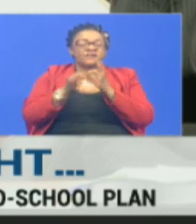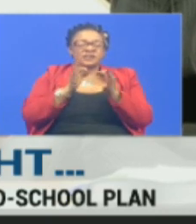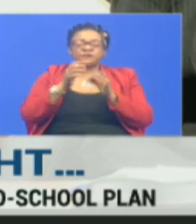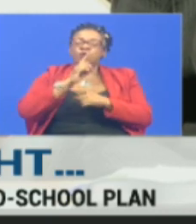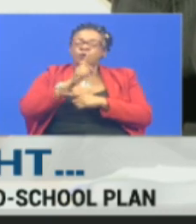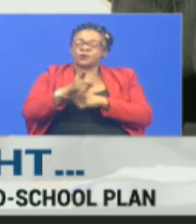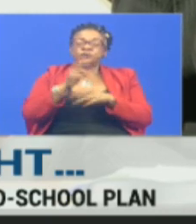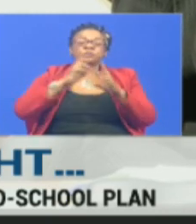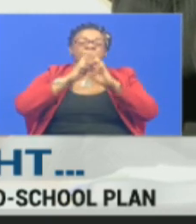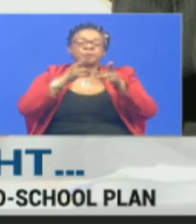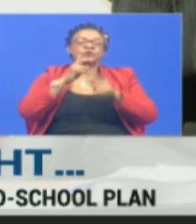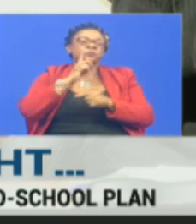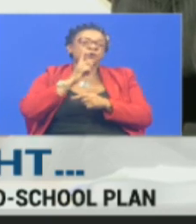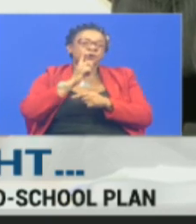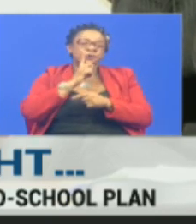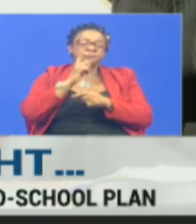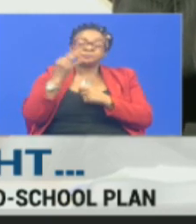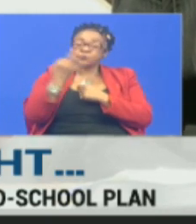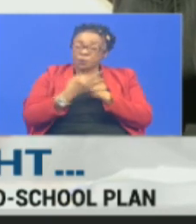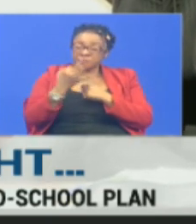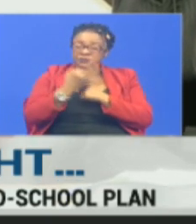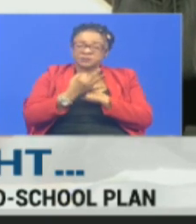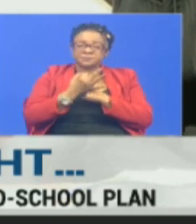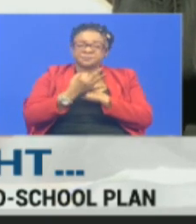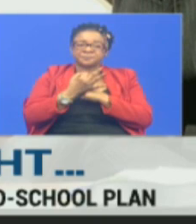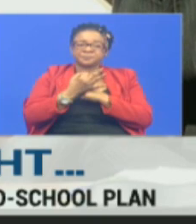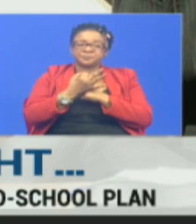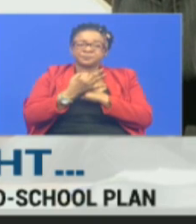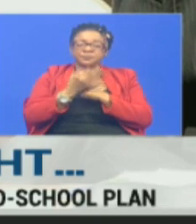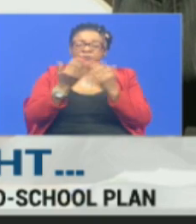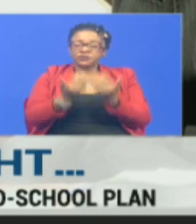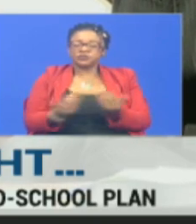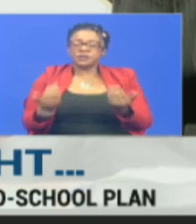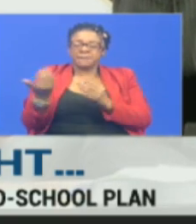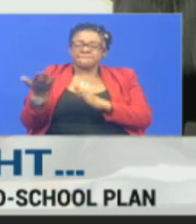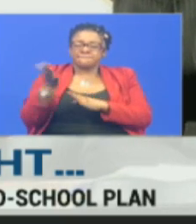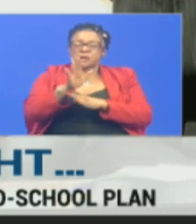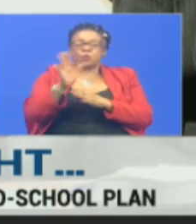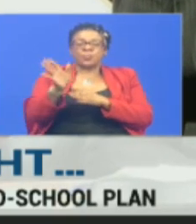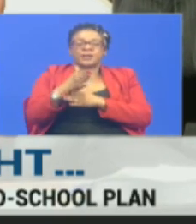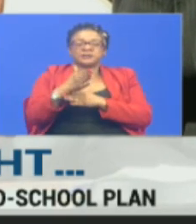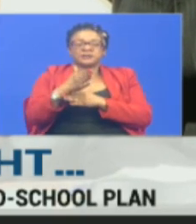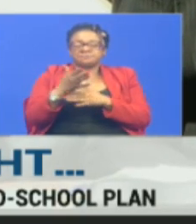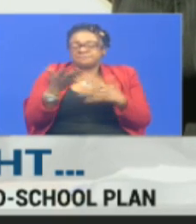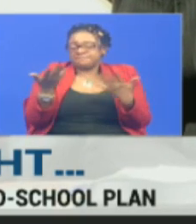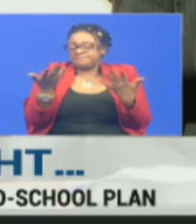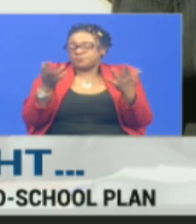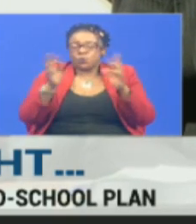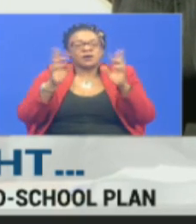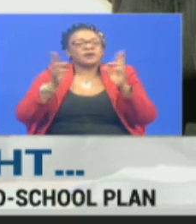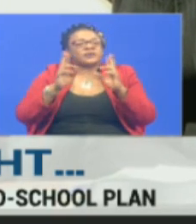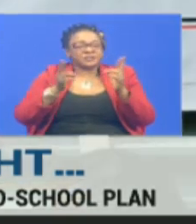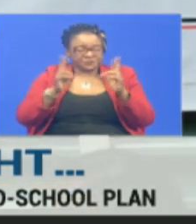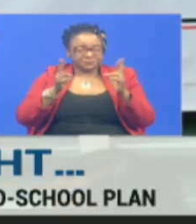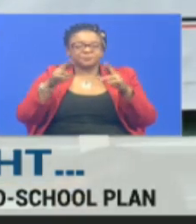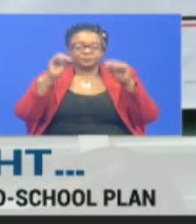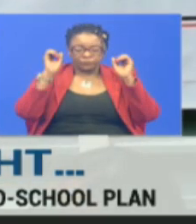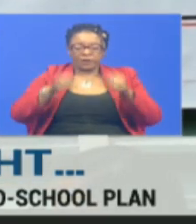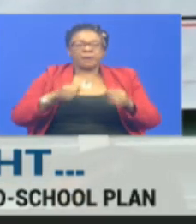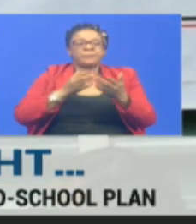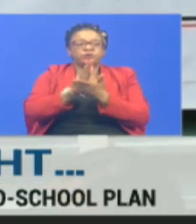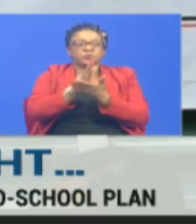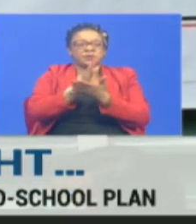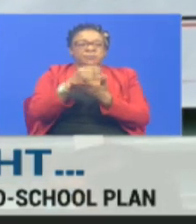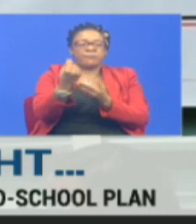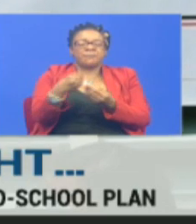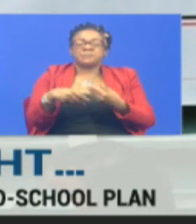report tomorrow, Wednesday, and children to come back on Thursday, that one we are ready. You can be very sure. A circular sent